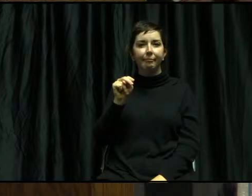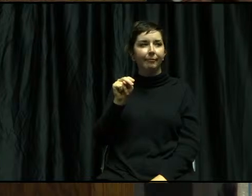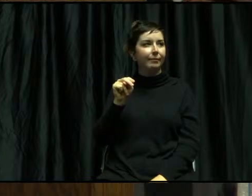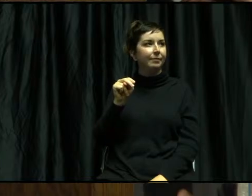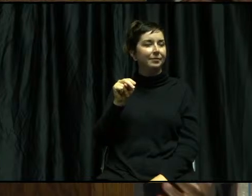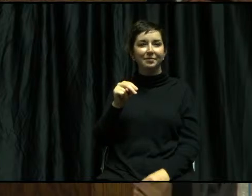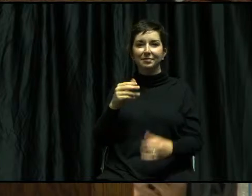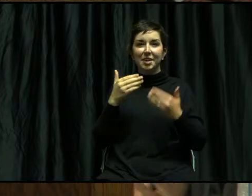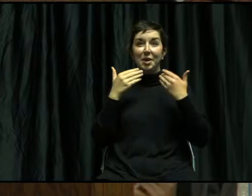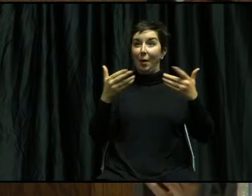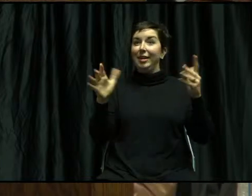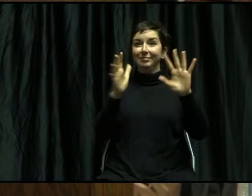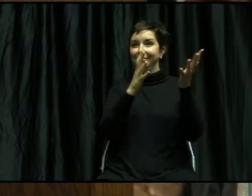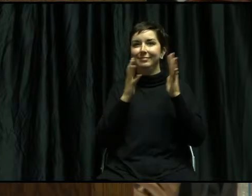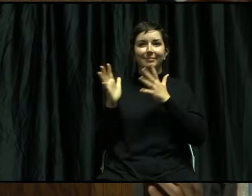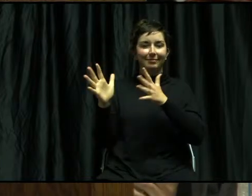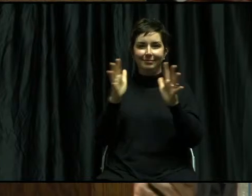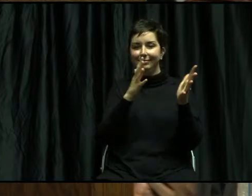do it?